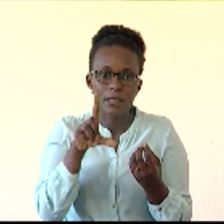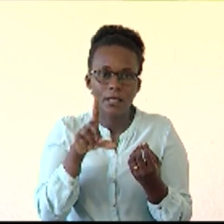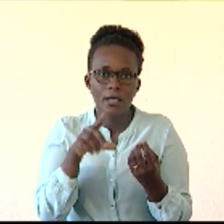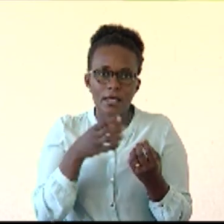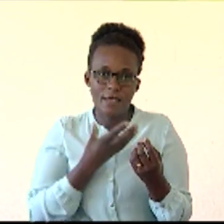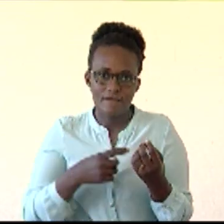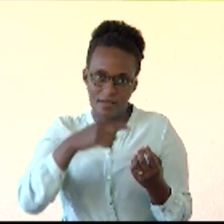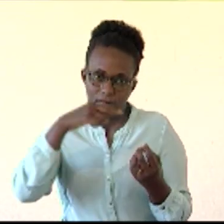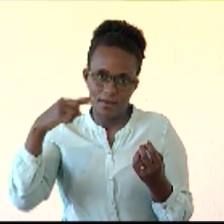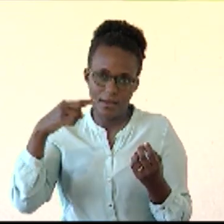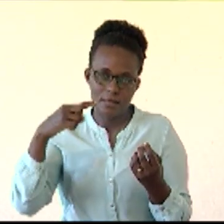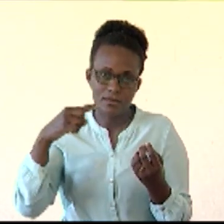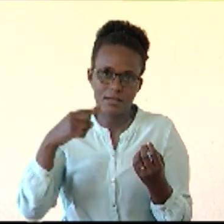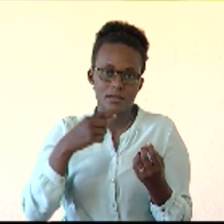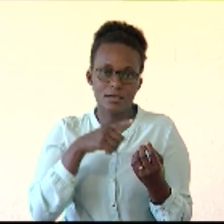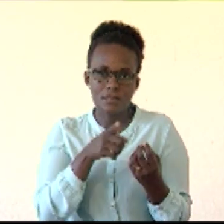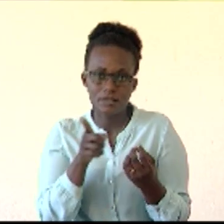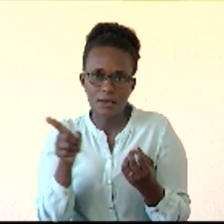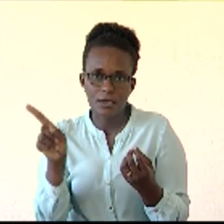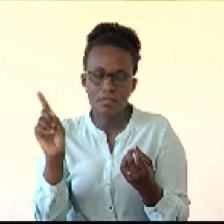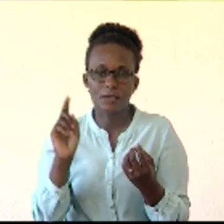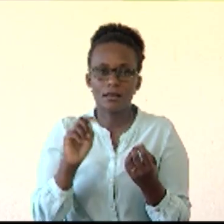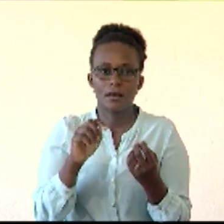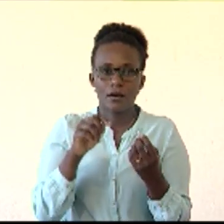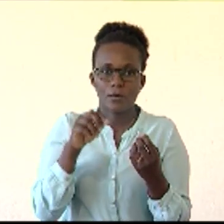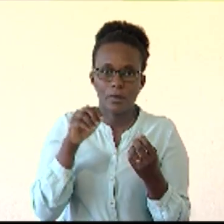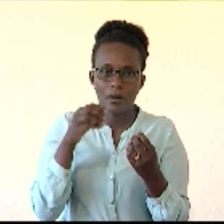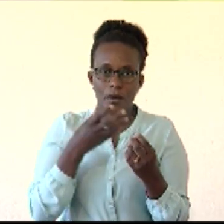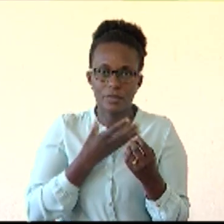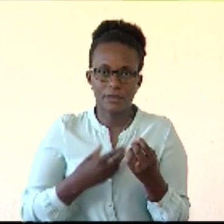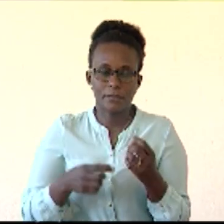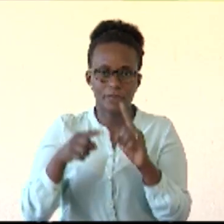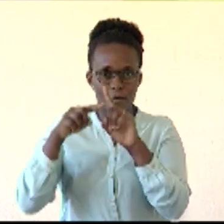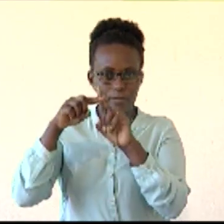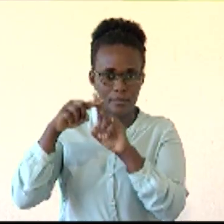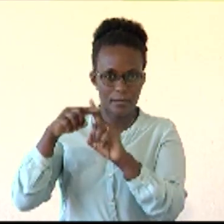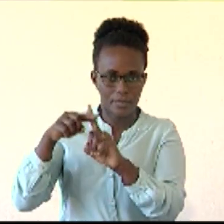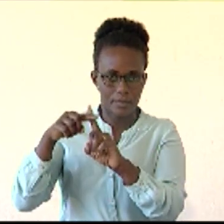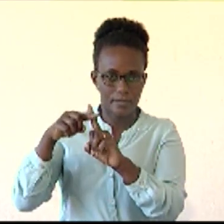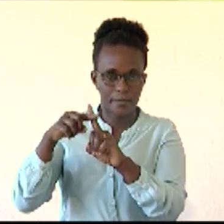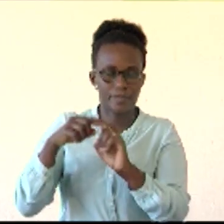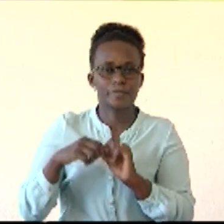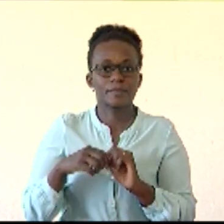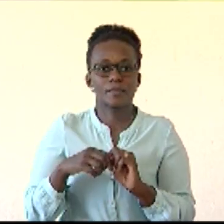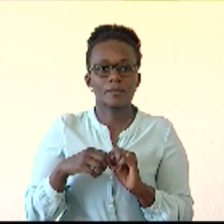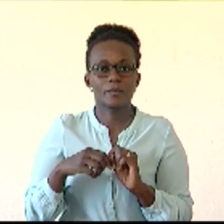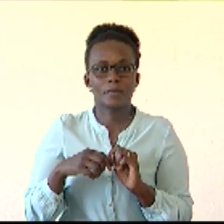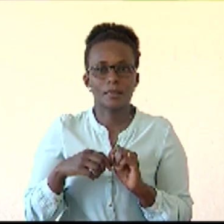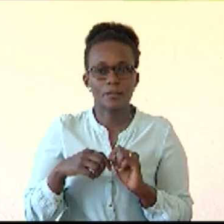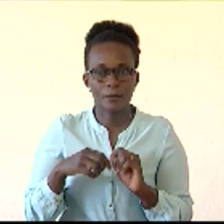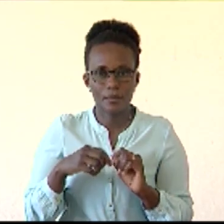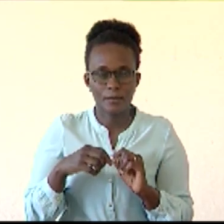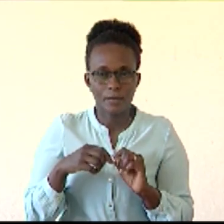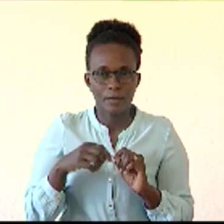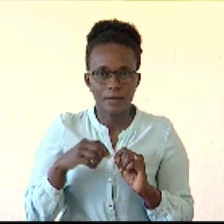chloride is used as an electrolyte. So this is the cathode. You need to remember, the cathode is made up